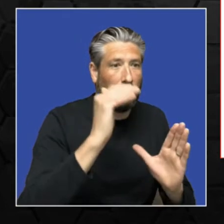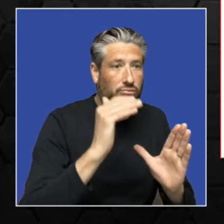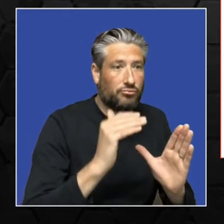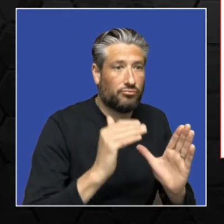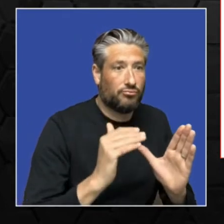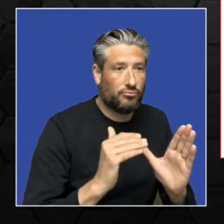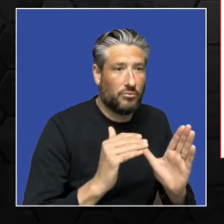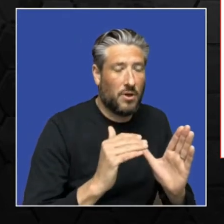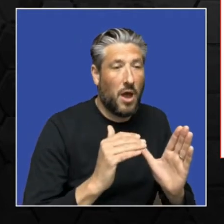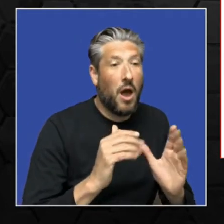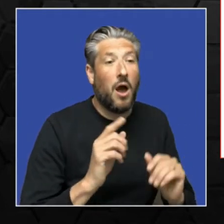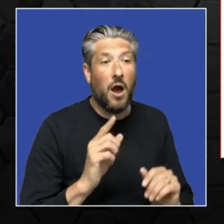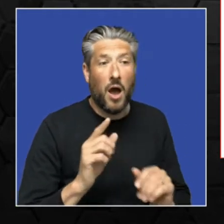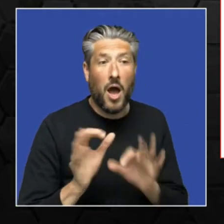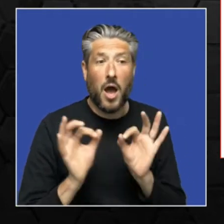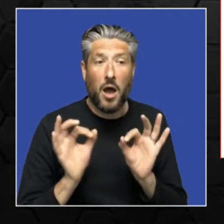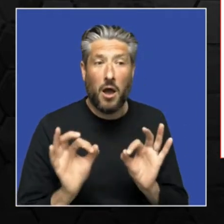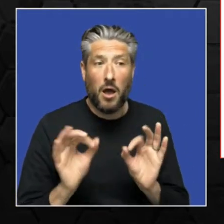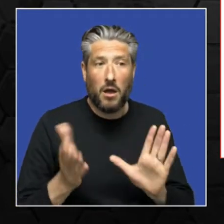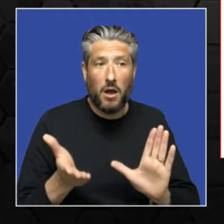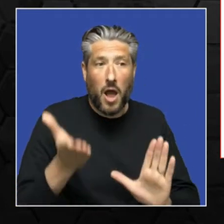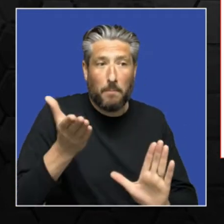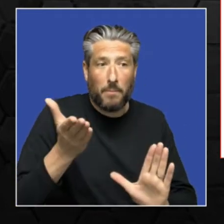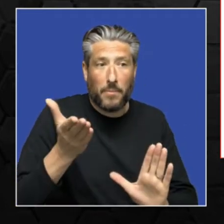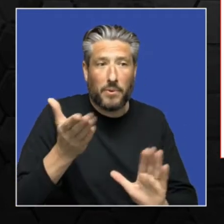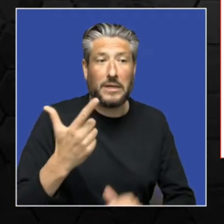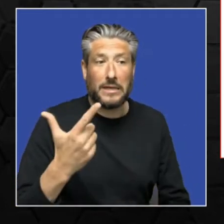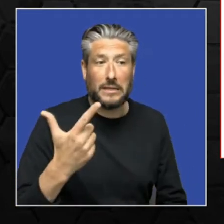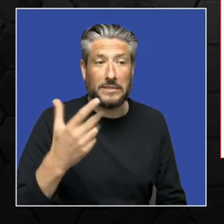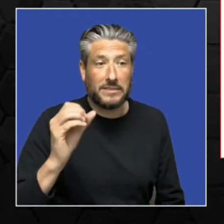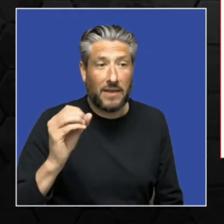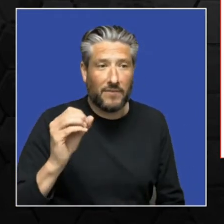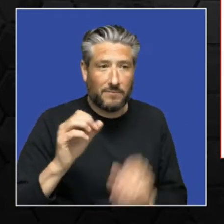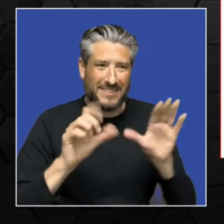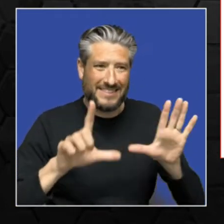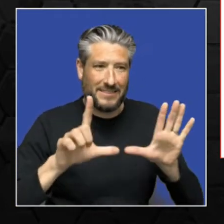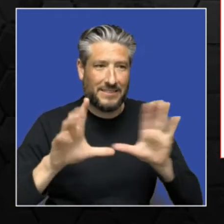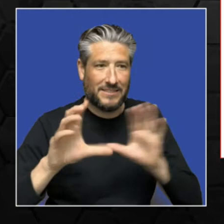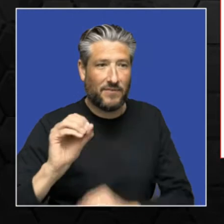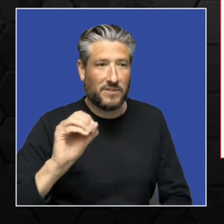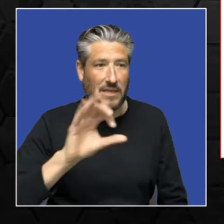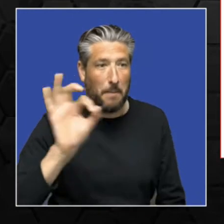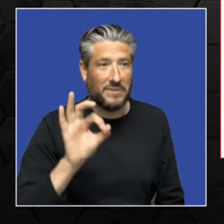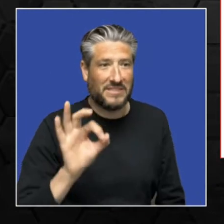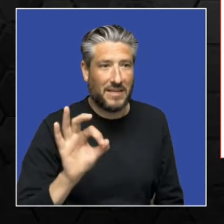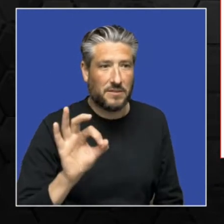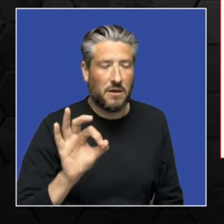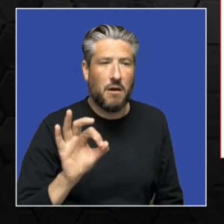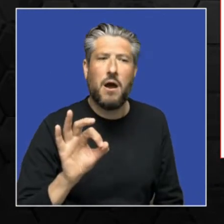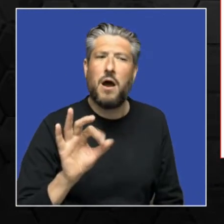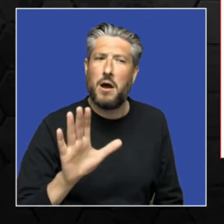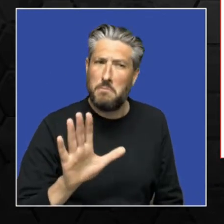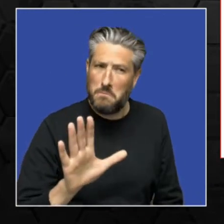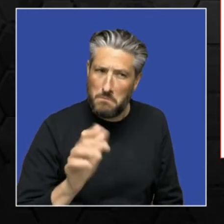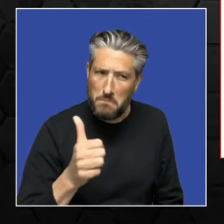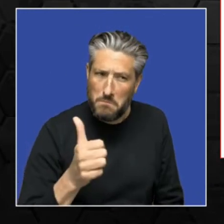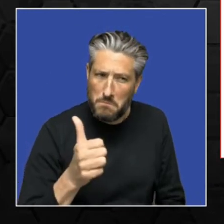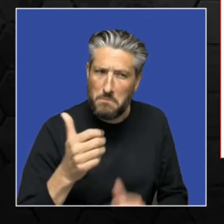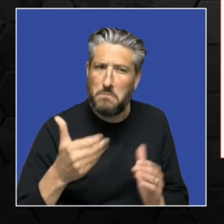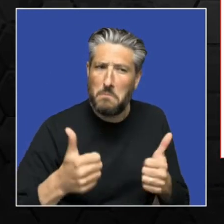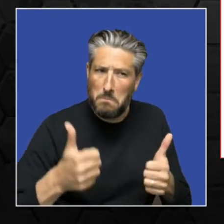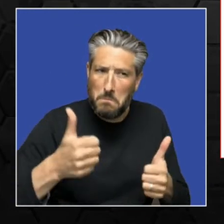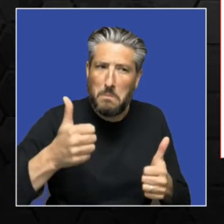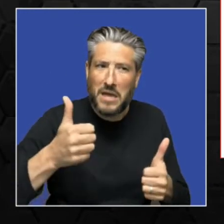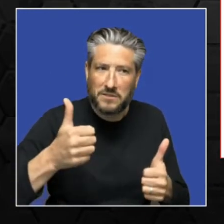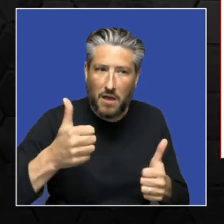You need to get like 95, 96, and you're still stuck at 60. So you'll add another layer. You'll add hidden layer 2, and